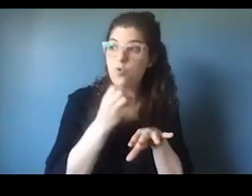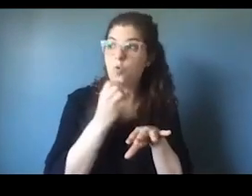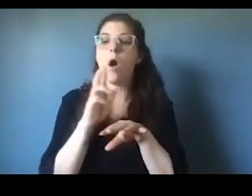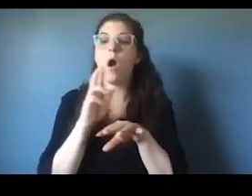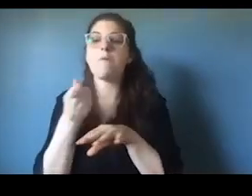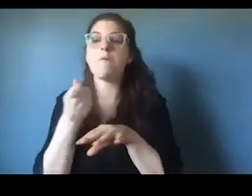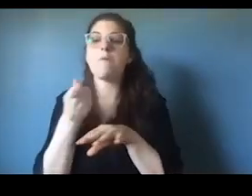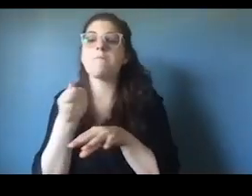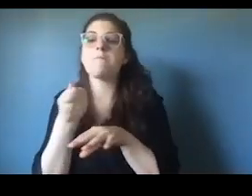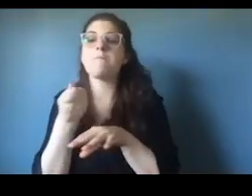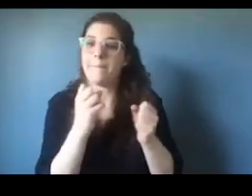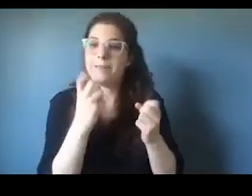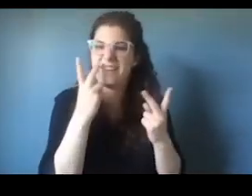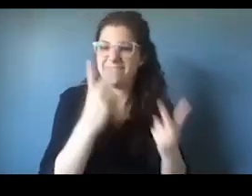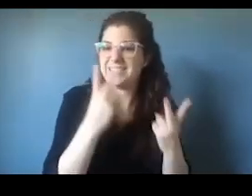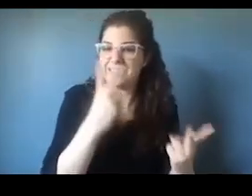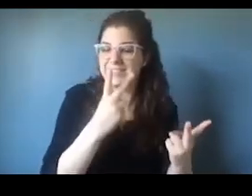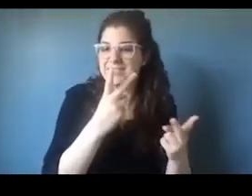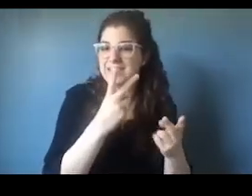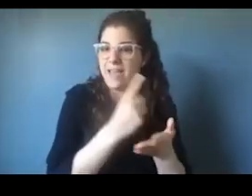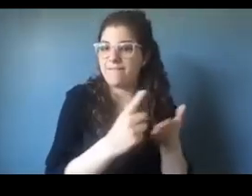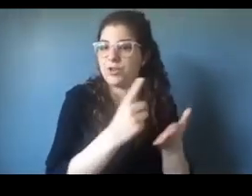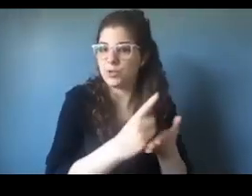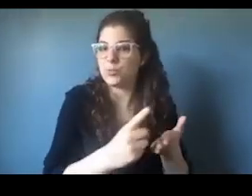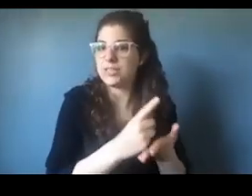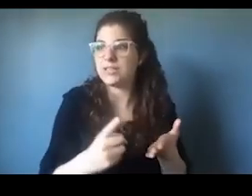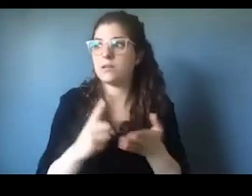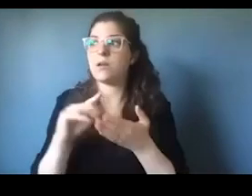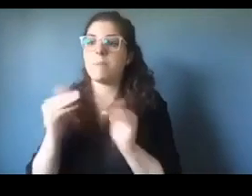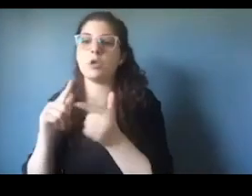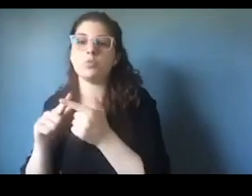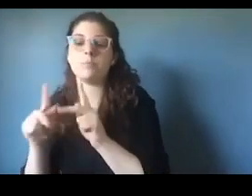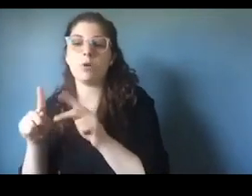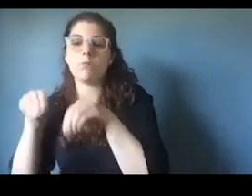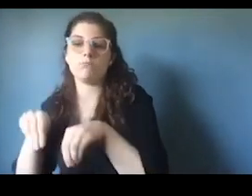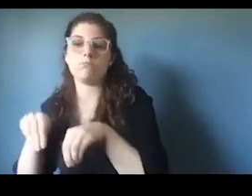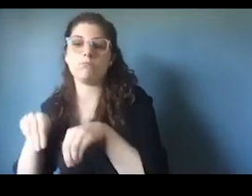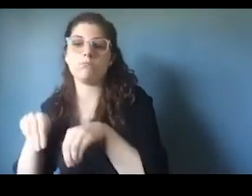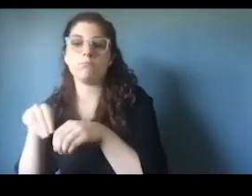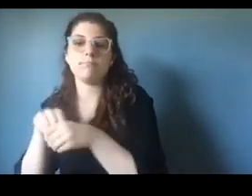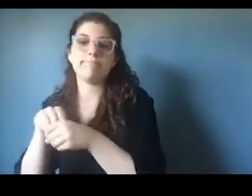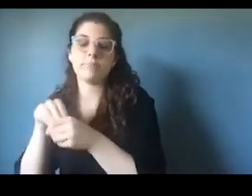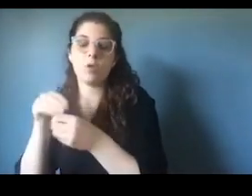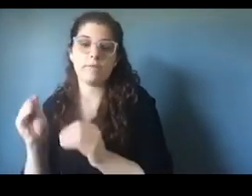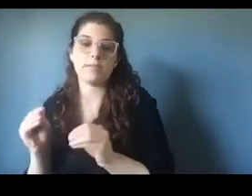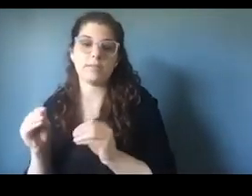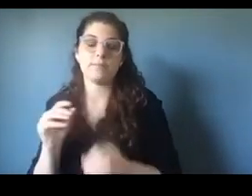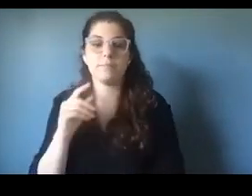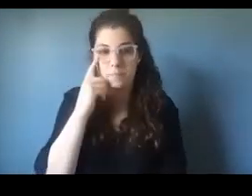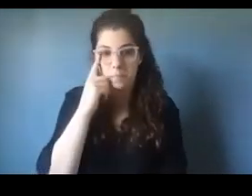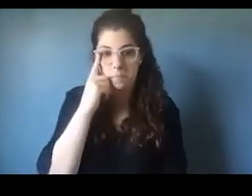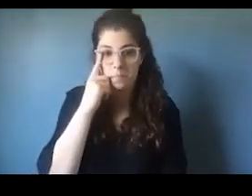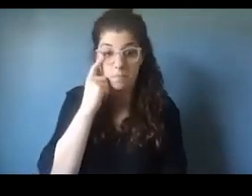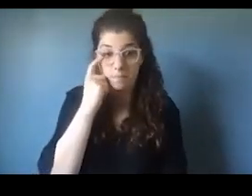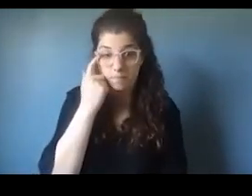they get in a week per square foot that the establishment has. And then how long the typical customer tends to stay. And the idea